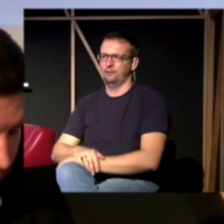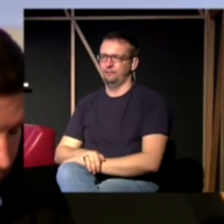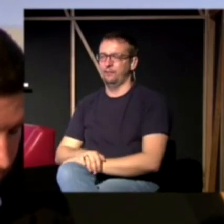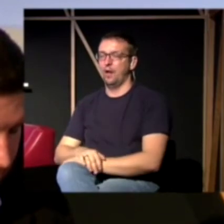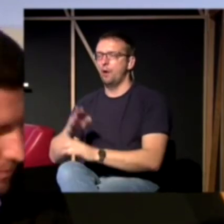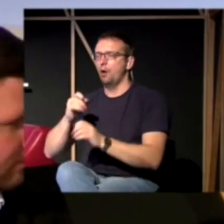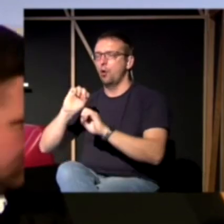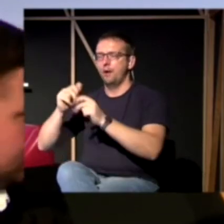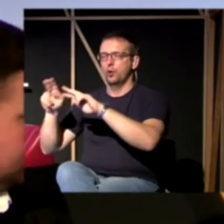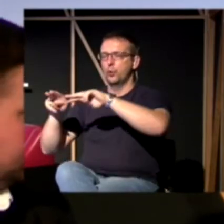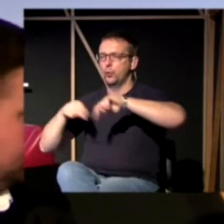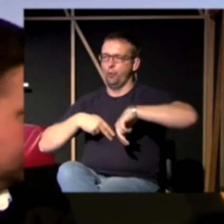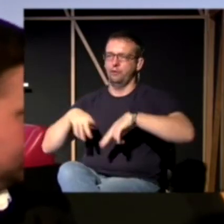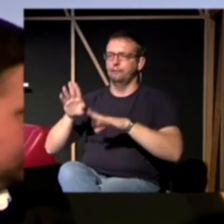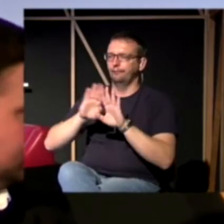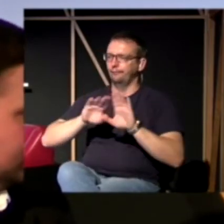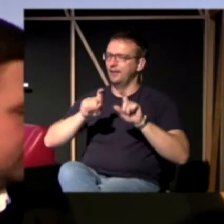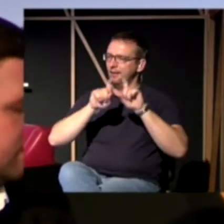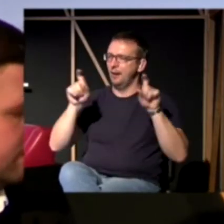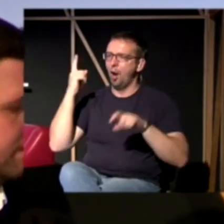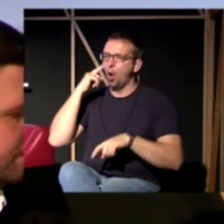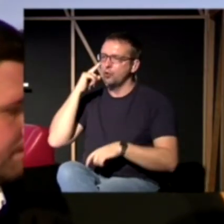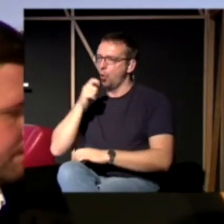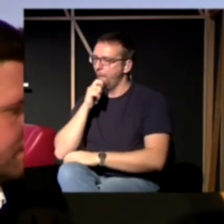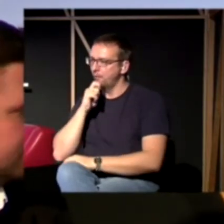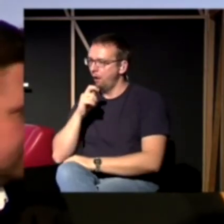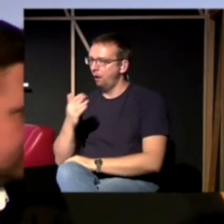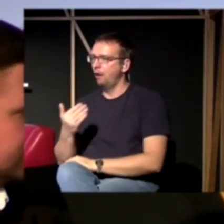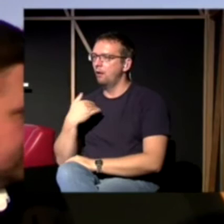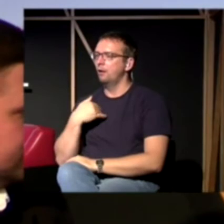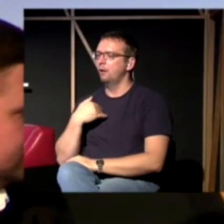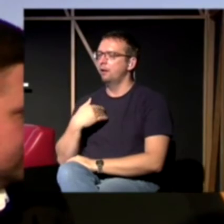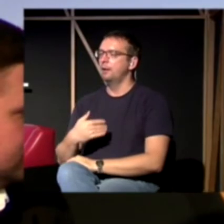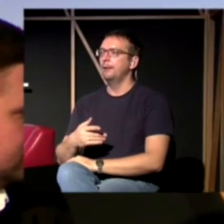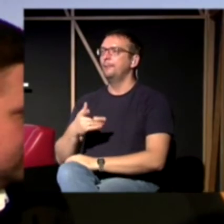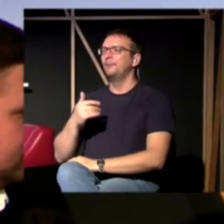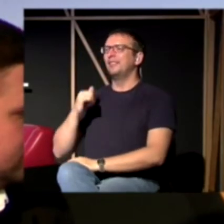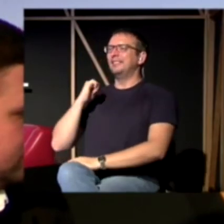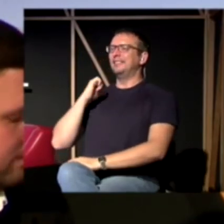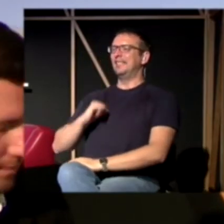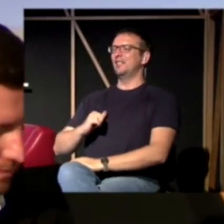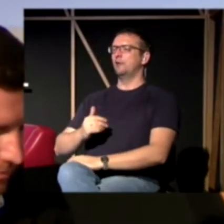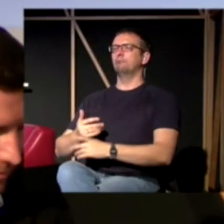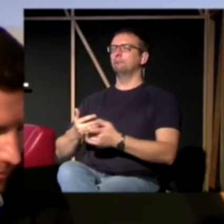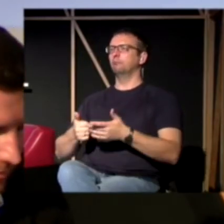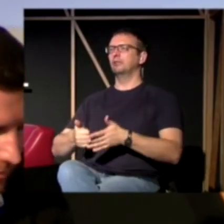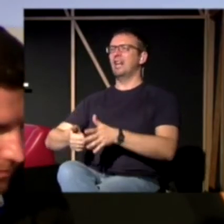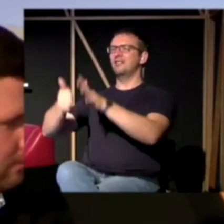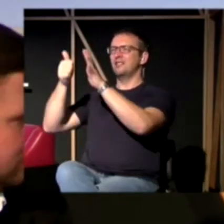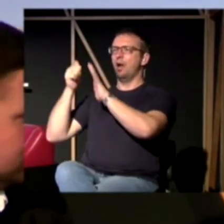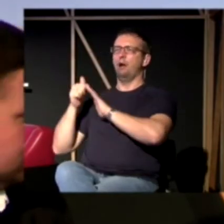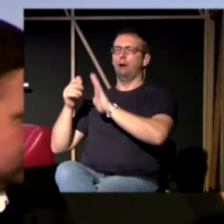these services were quite exotic 6 years ago. But